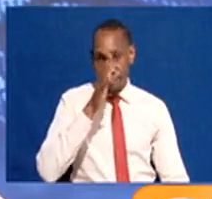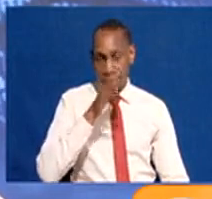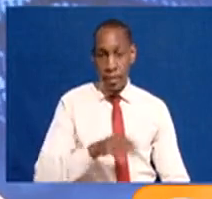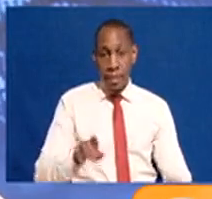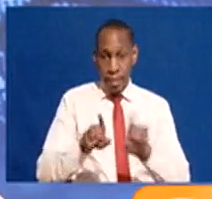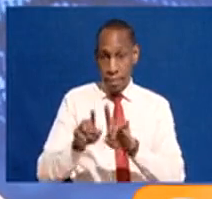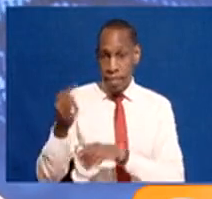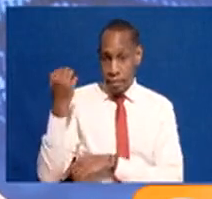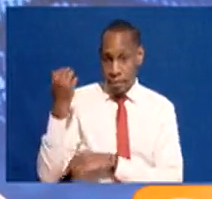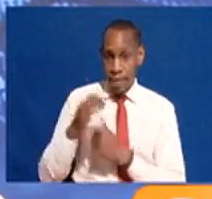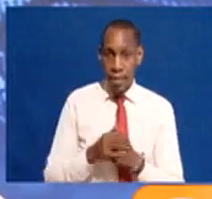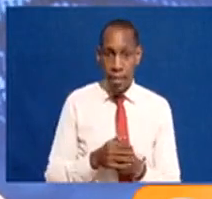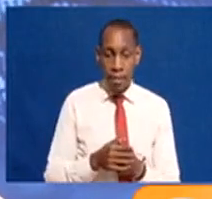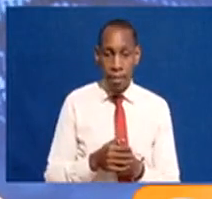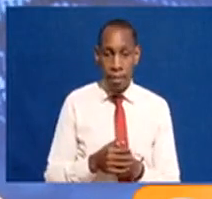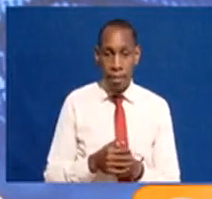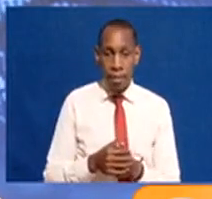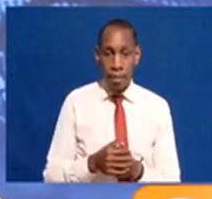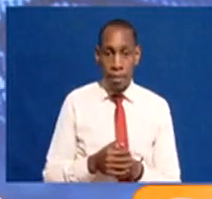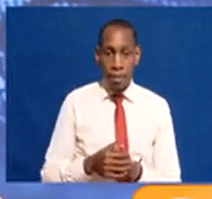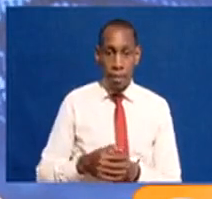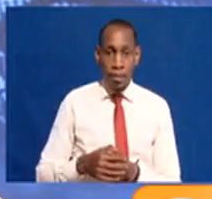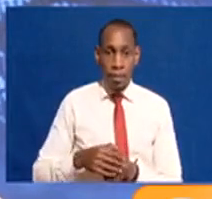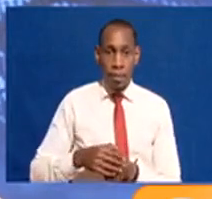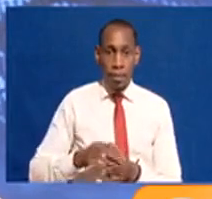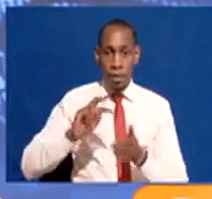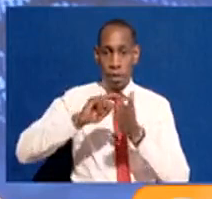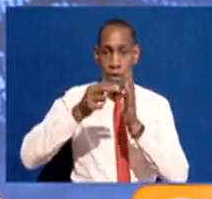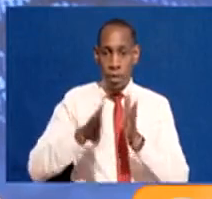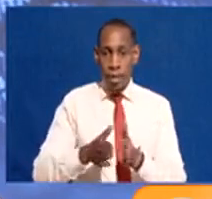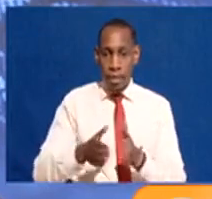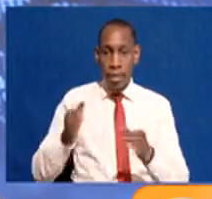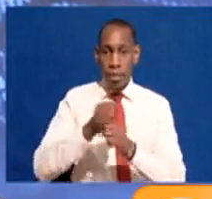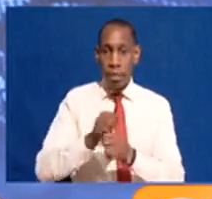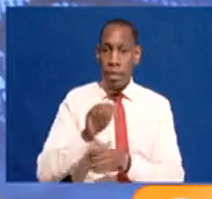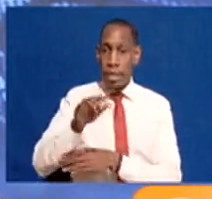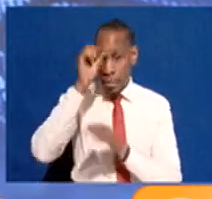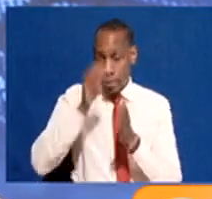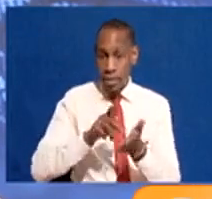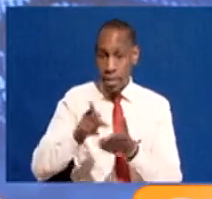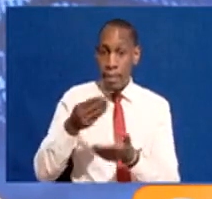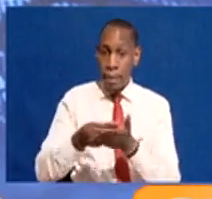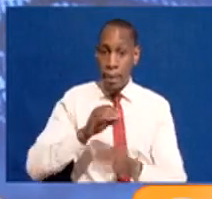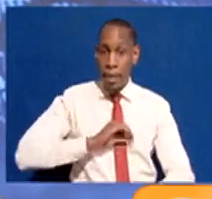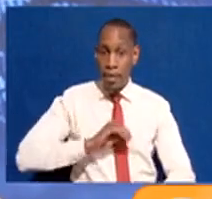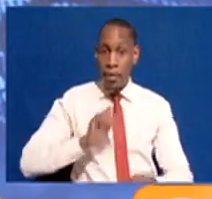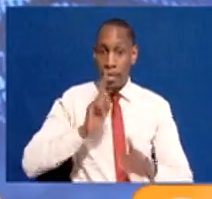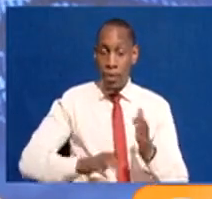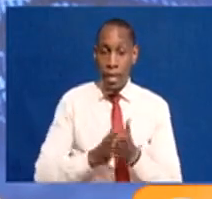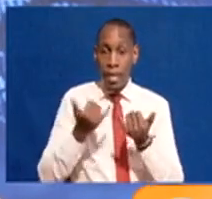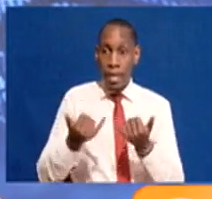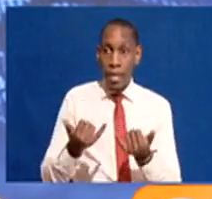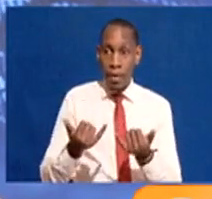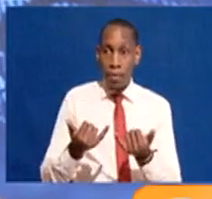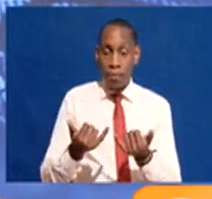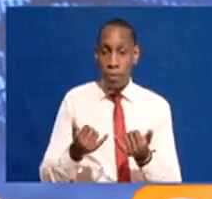Just yesterday, the Gusii Contractors Association urged the governor to pay the monies owed to them, said they're now living